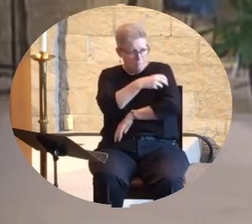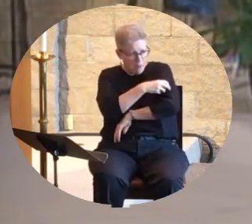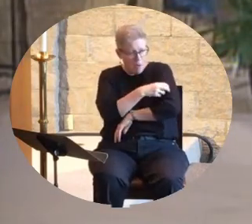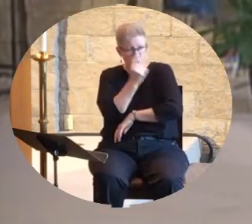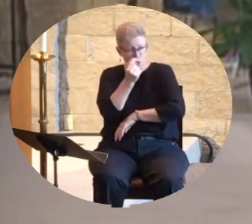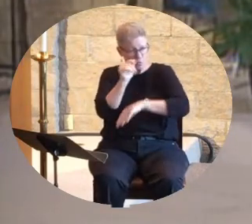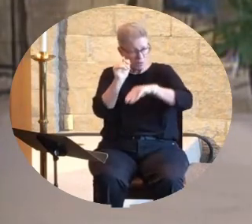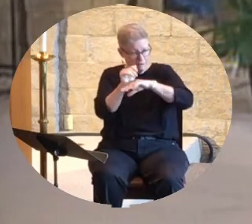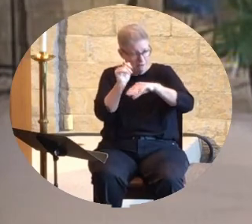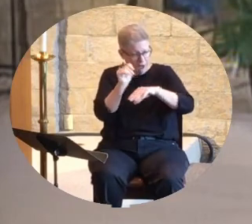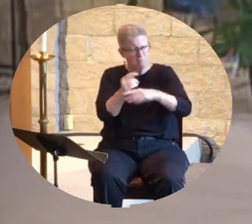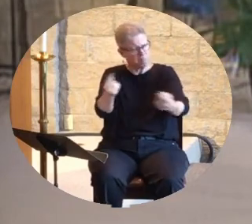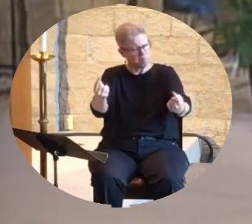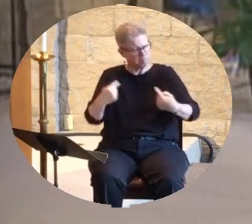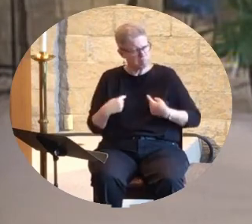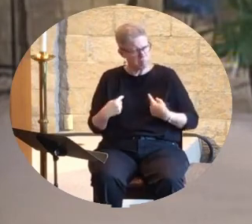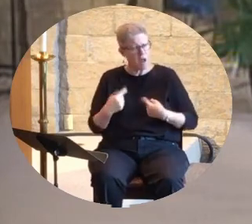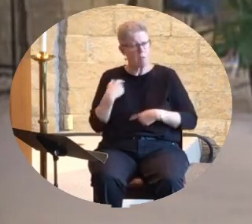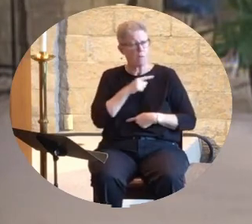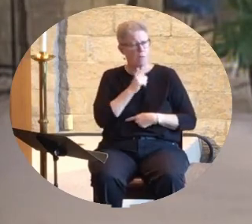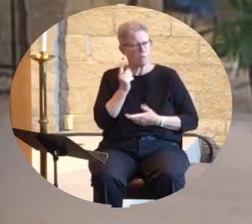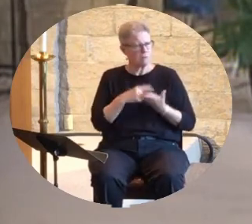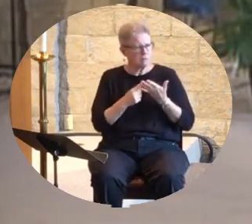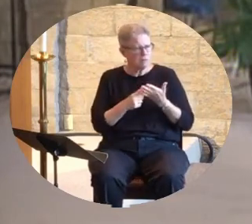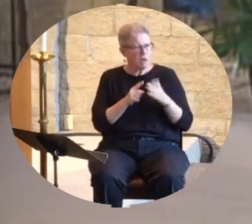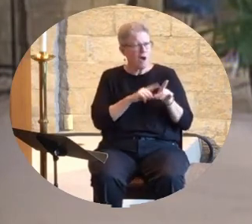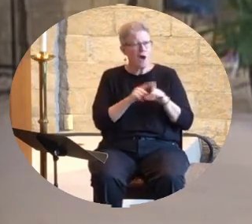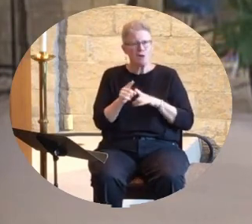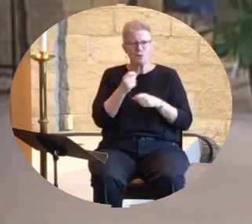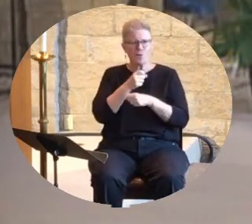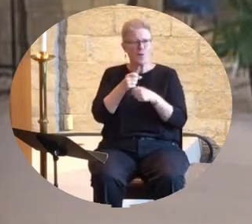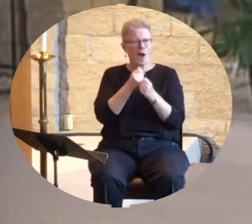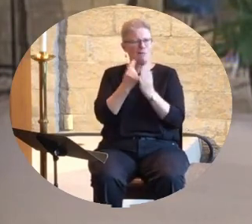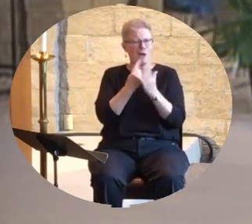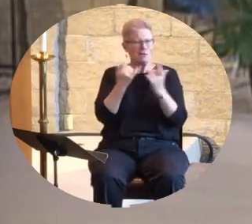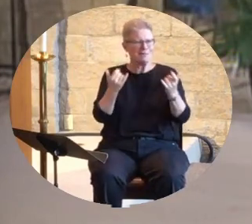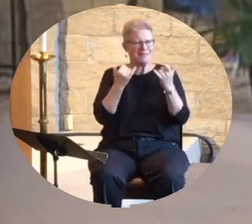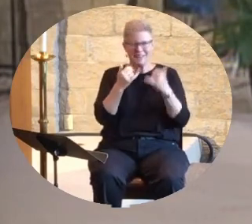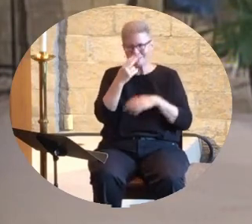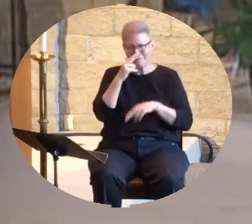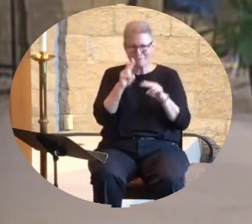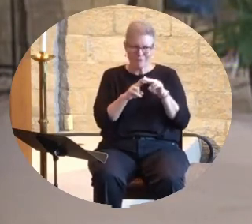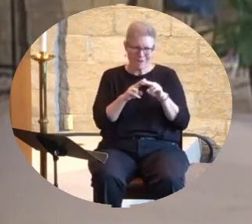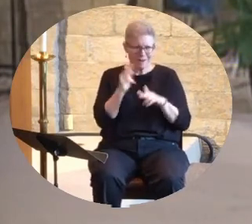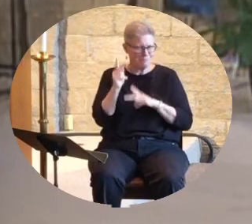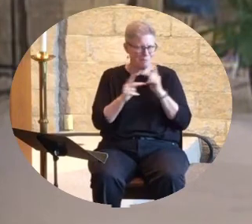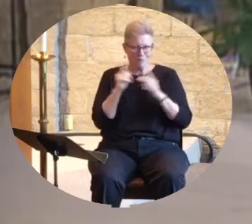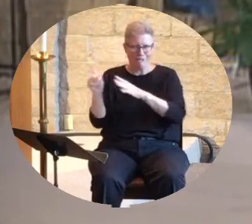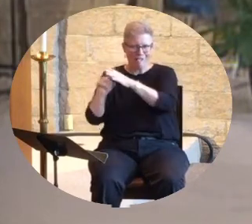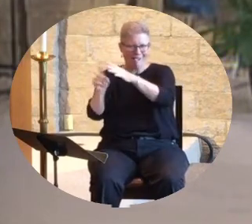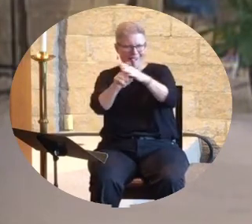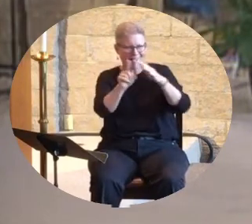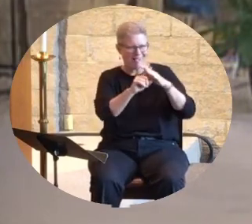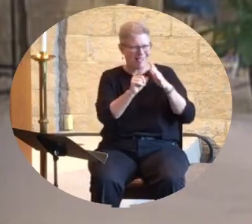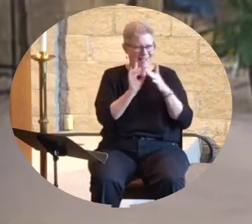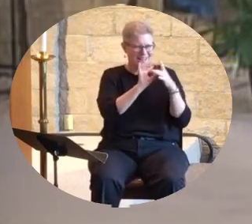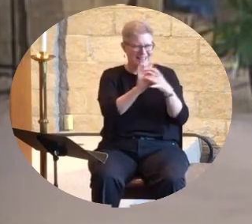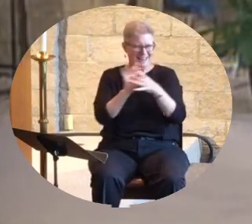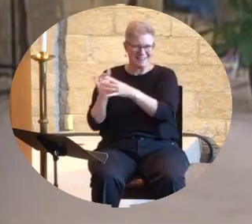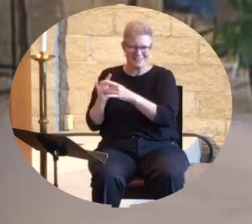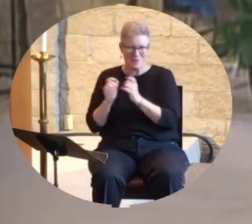we explore that. And don't forget our coffee hour today. Our coffee hour is a lot of fun, and people keep showing up and just connecting with each